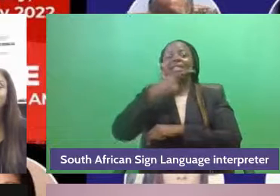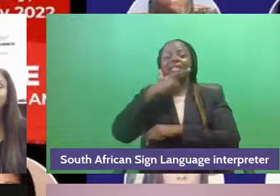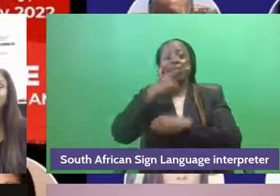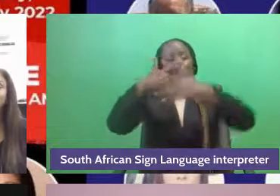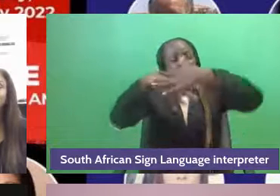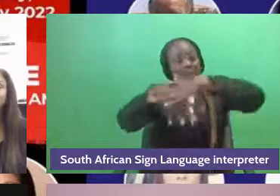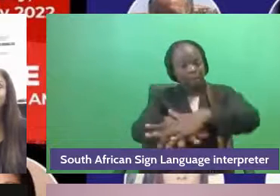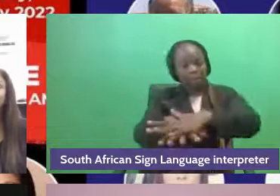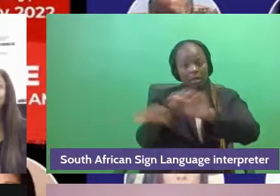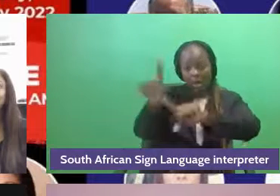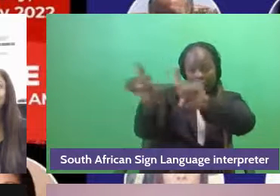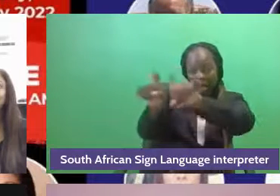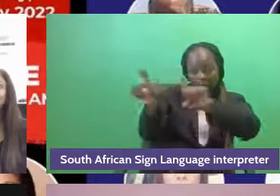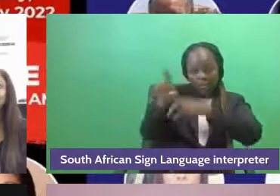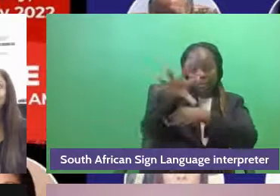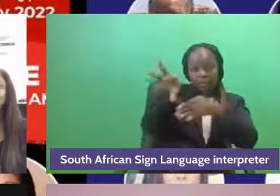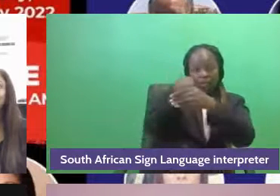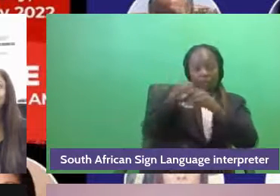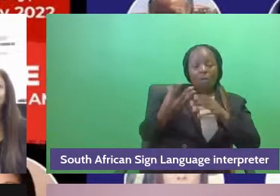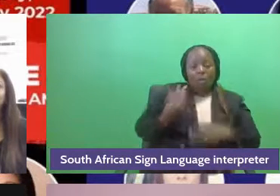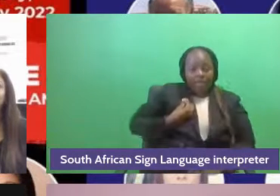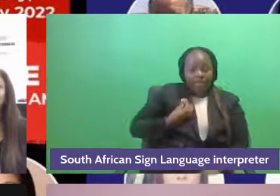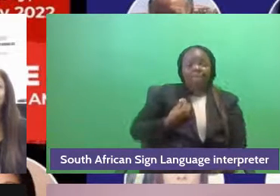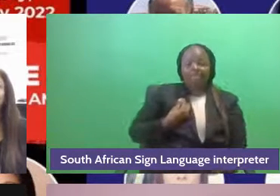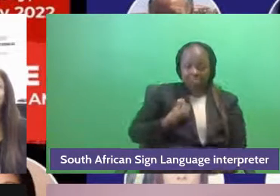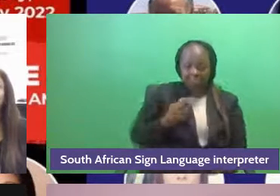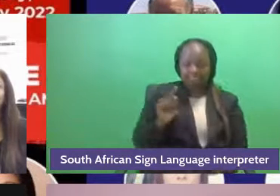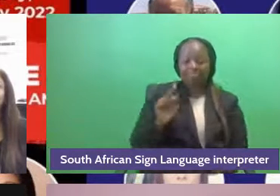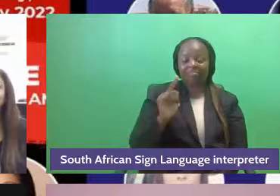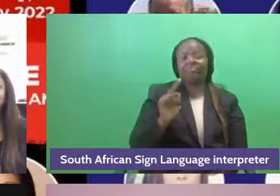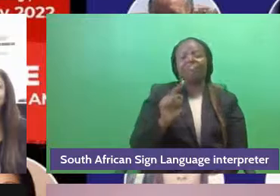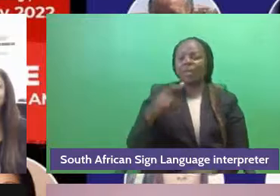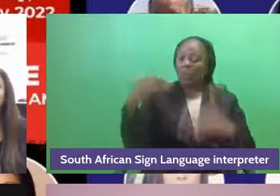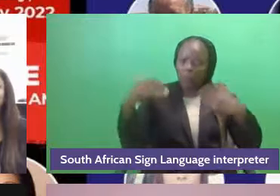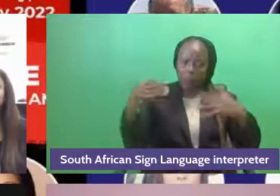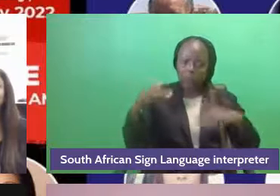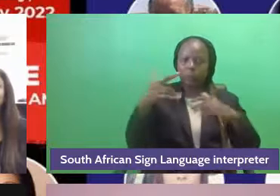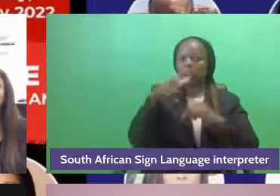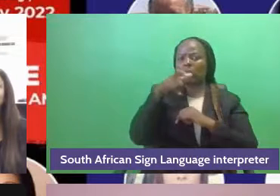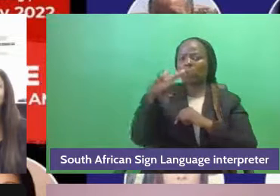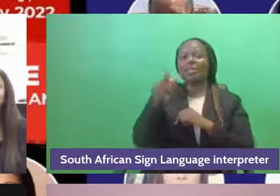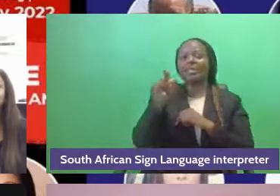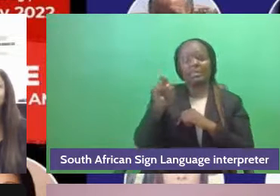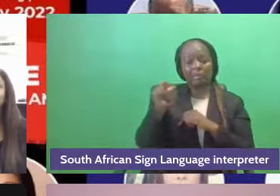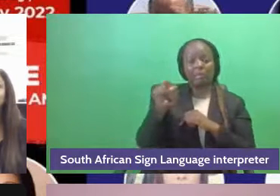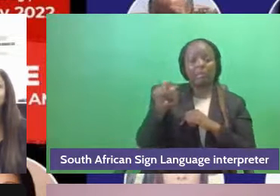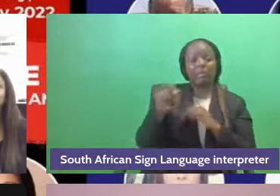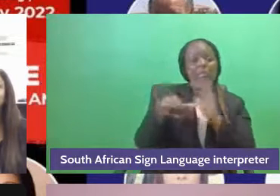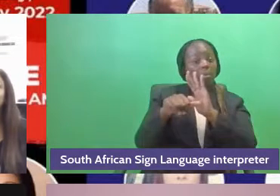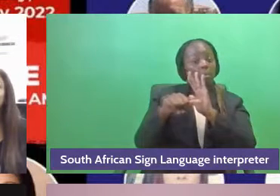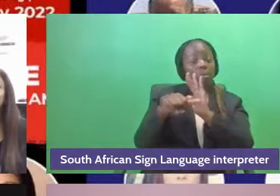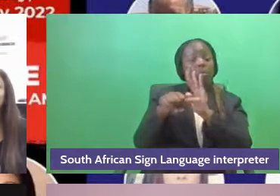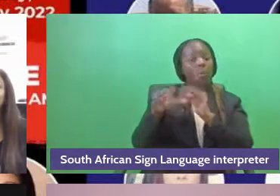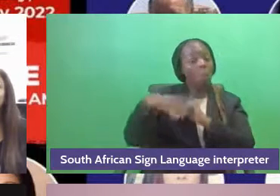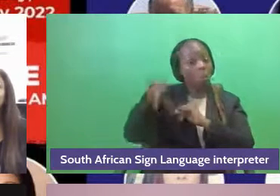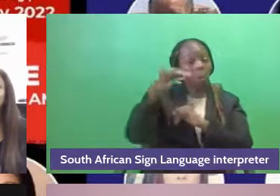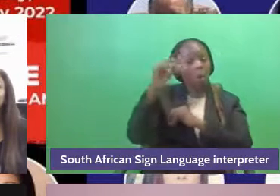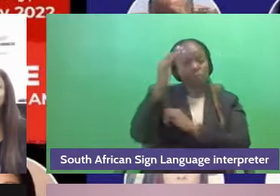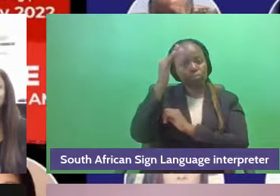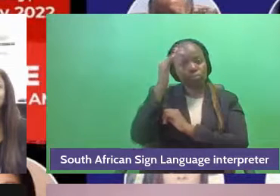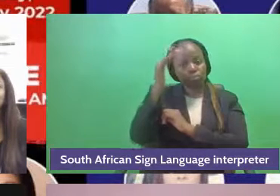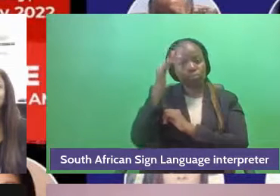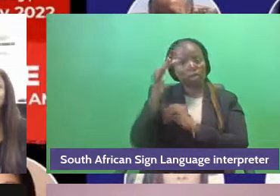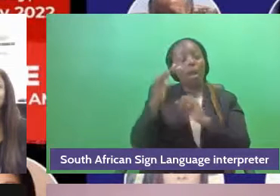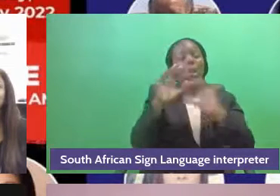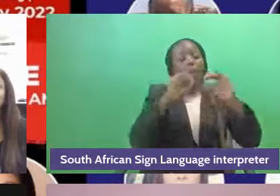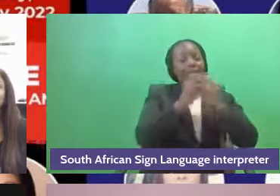their involvement. And that is a powerful comment, which I think that we should all reflect on as